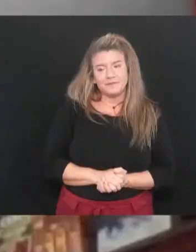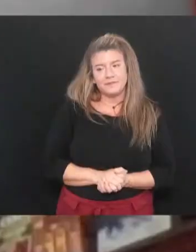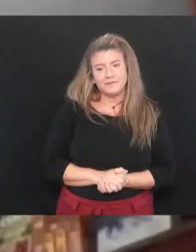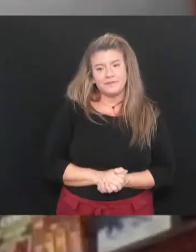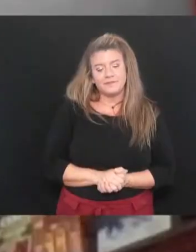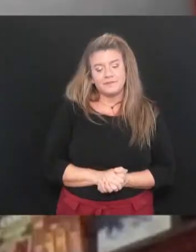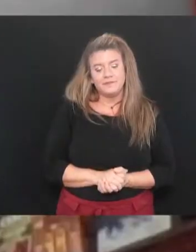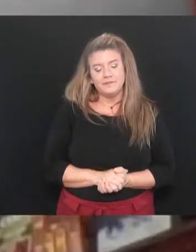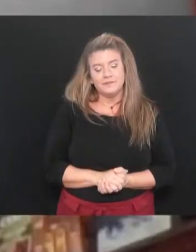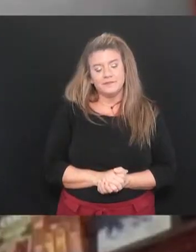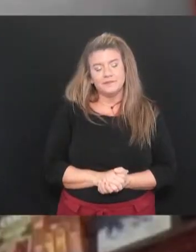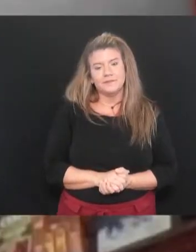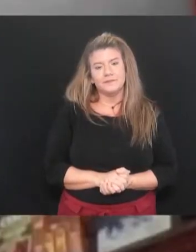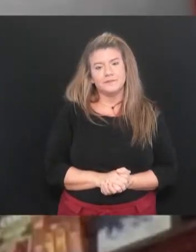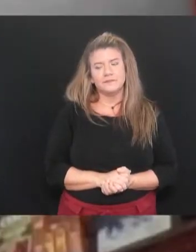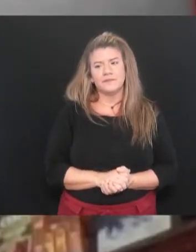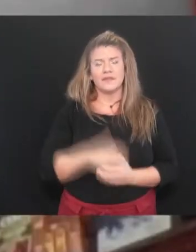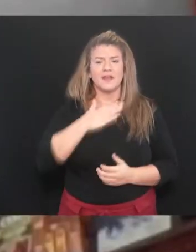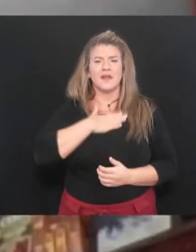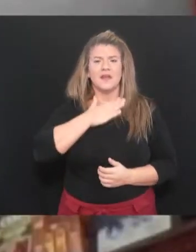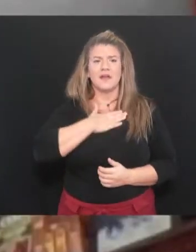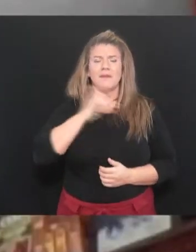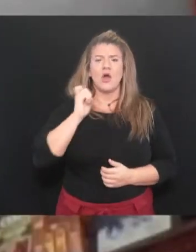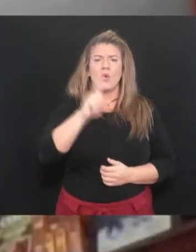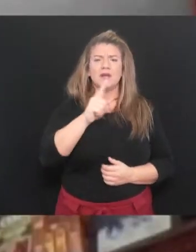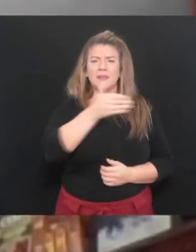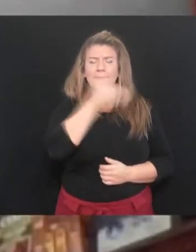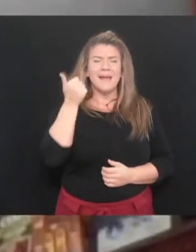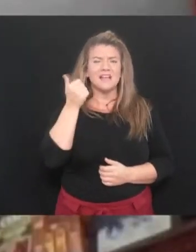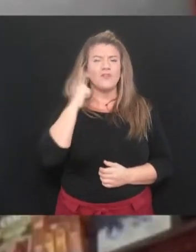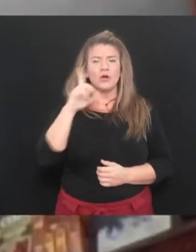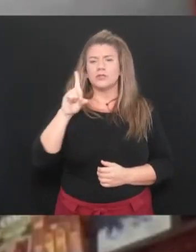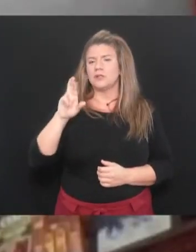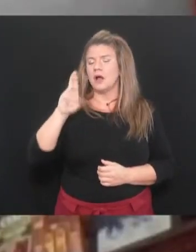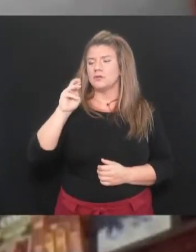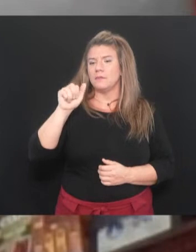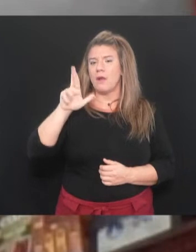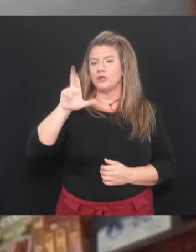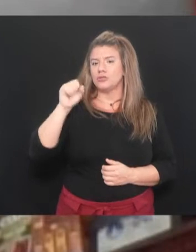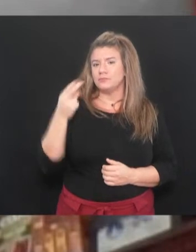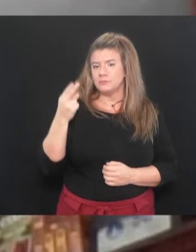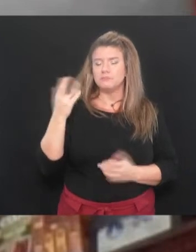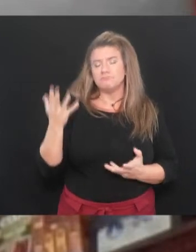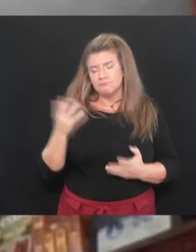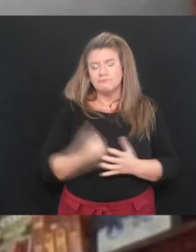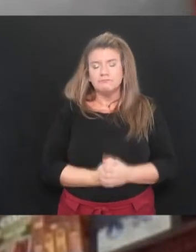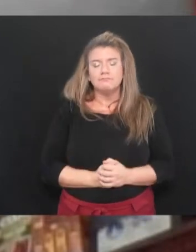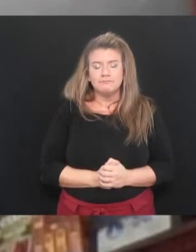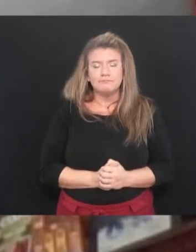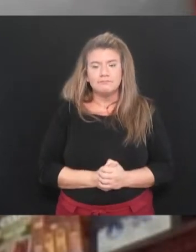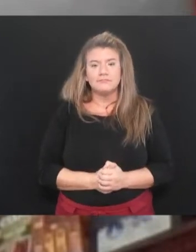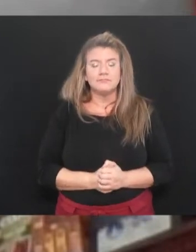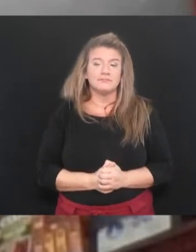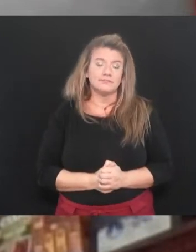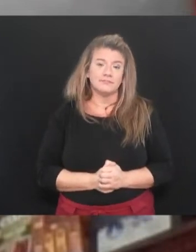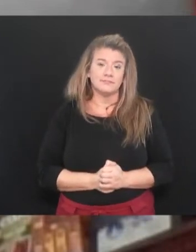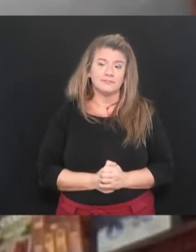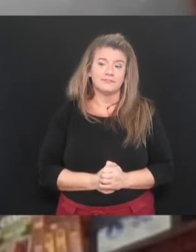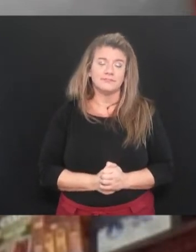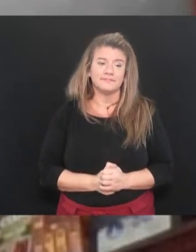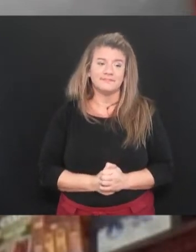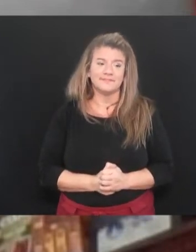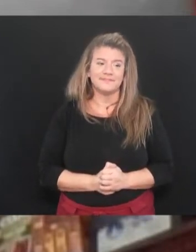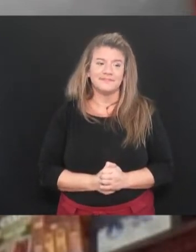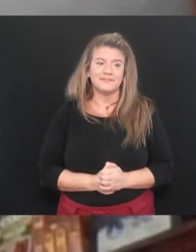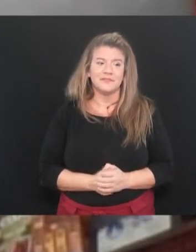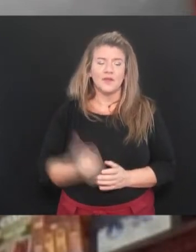Hi. I think my question will best be directed to Dr. Marsh, but I need to lead up to it. We know that